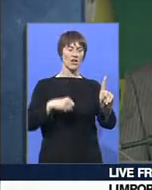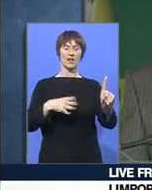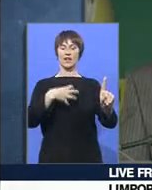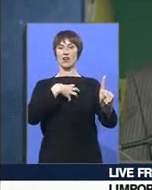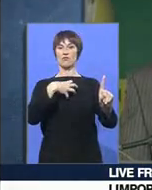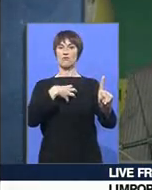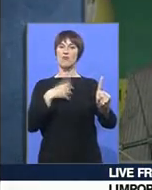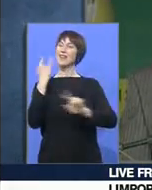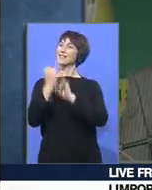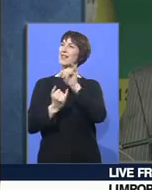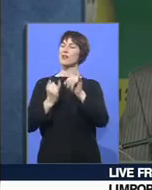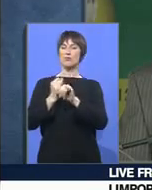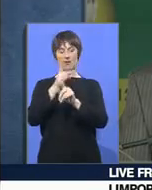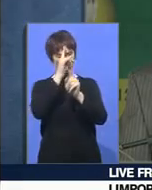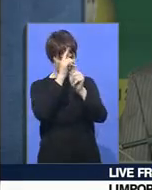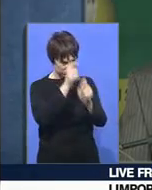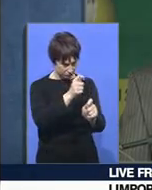and international icon,